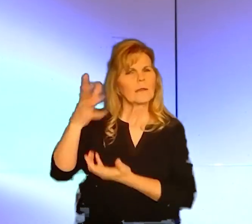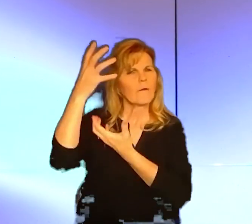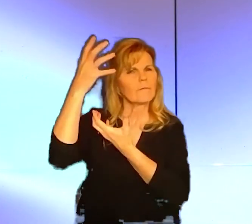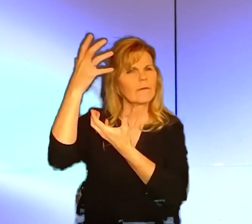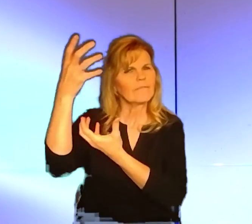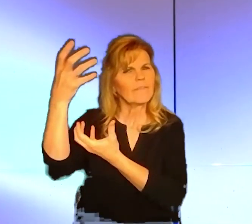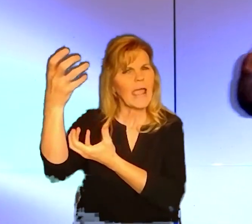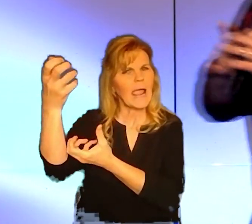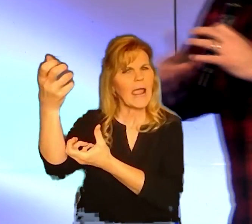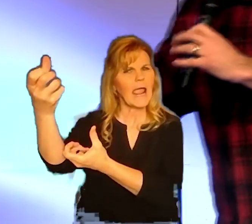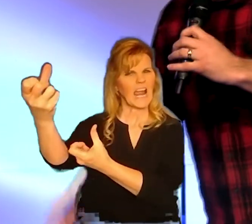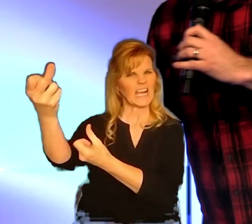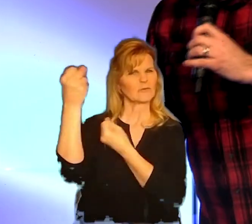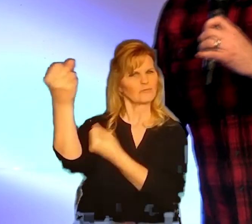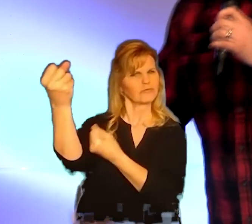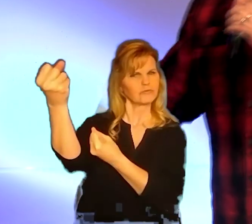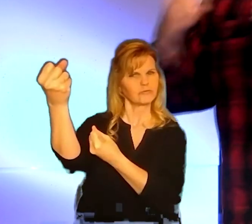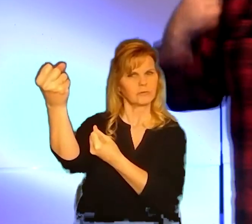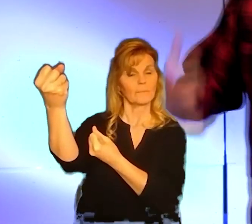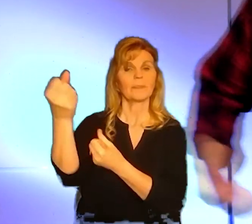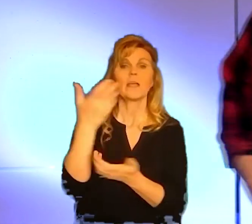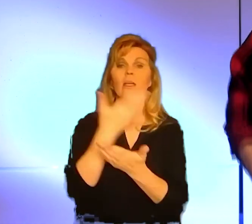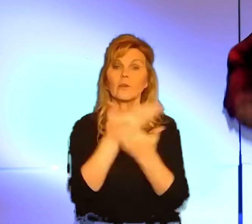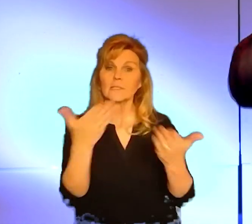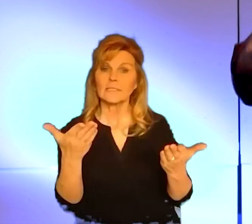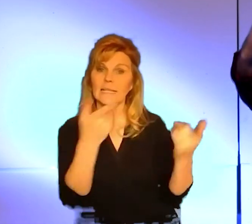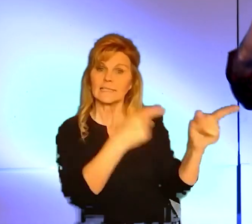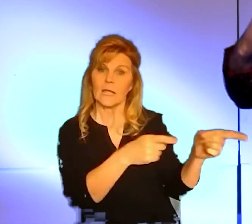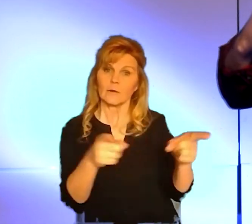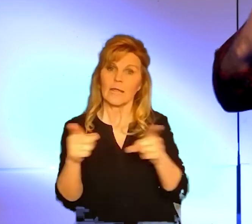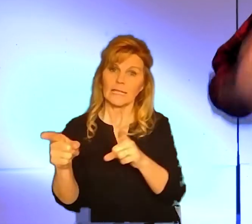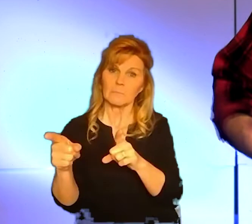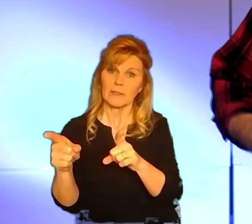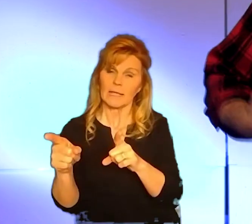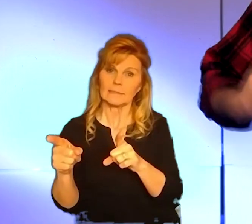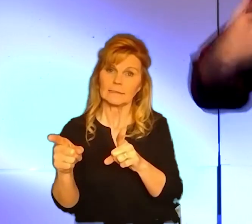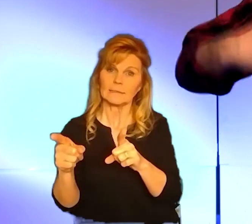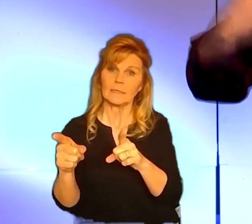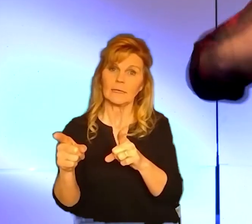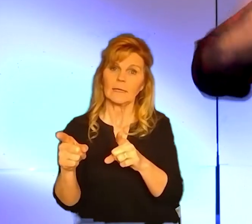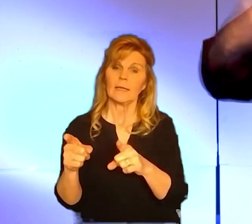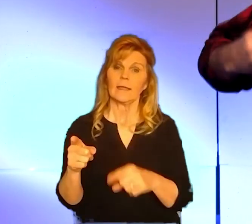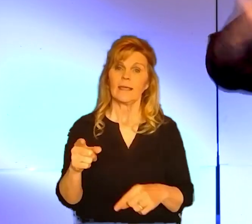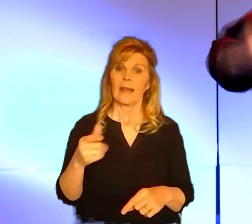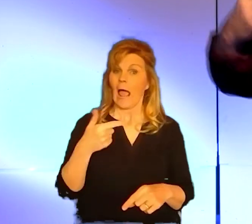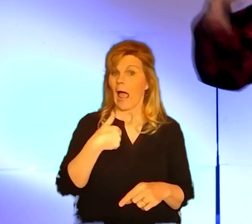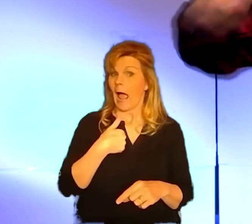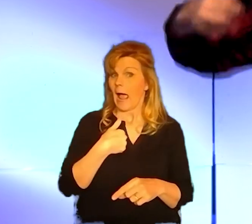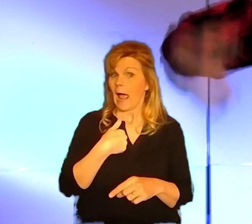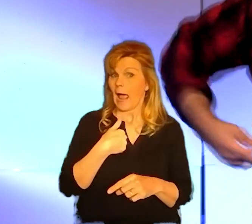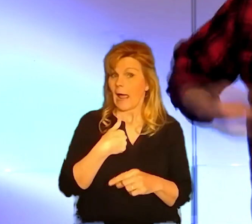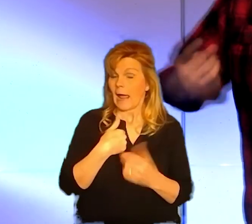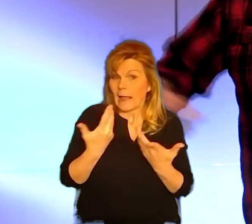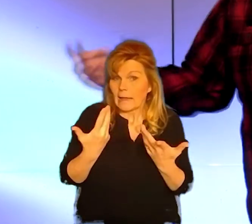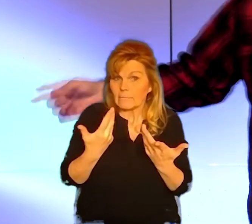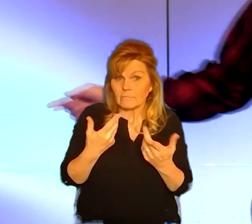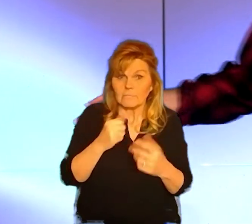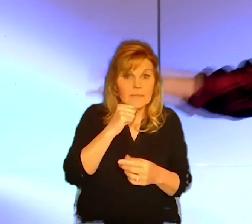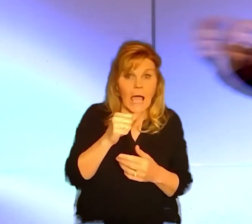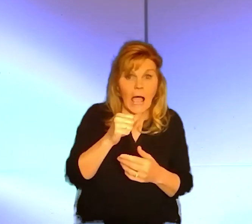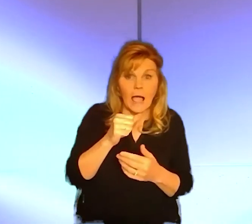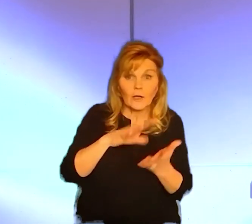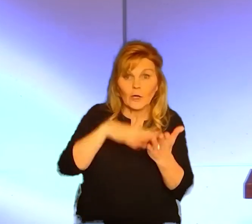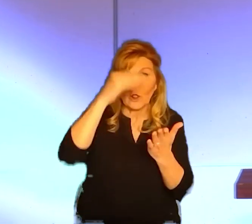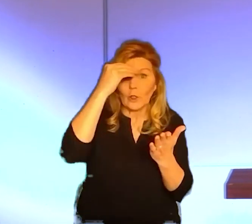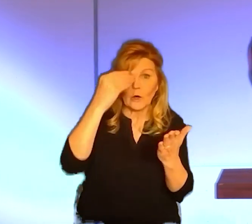exercised right now. There's things that are taking place where I am not going to learn and you're not going to learn